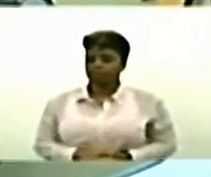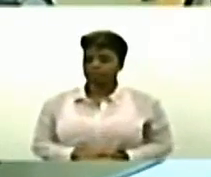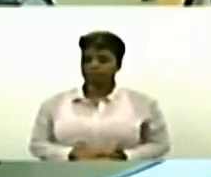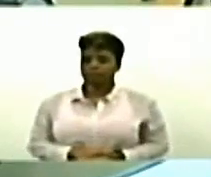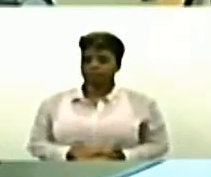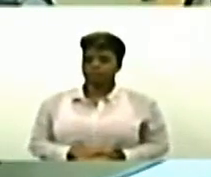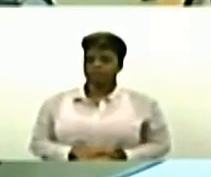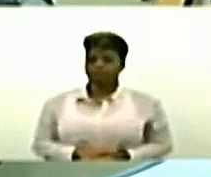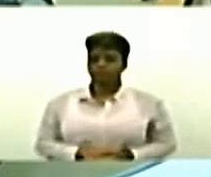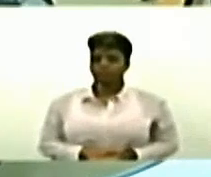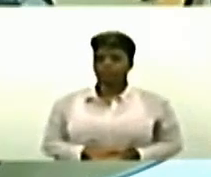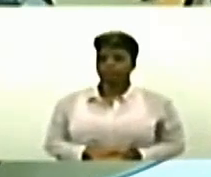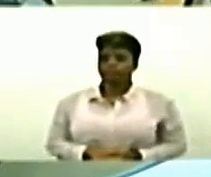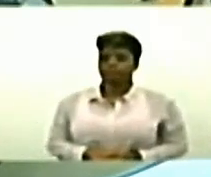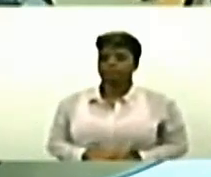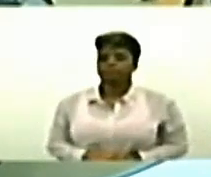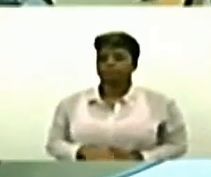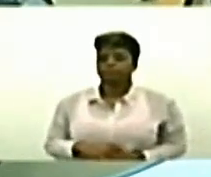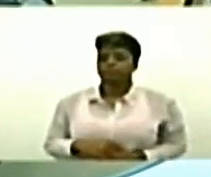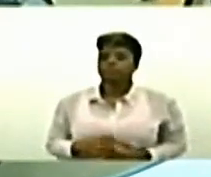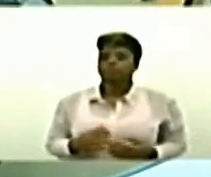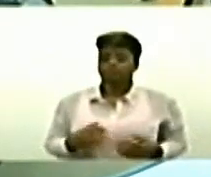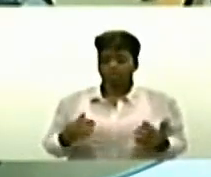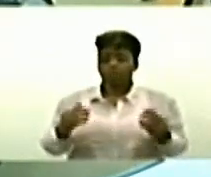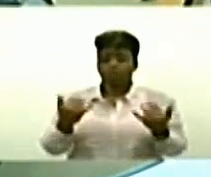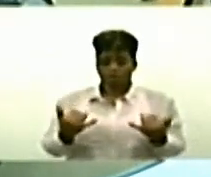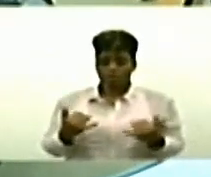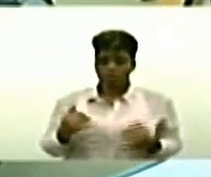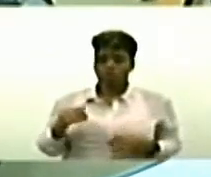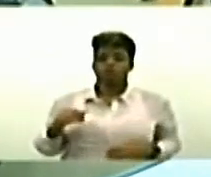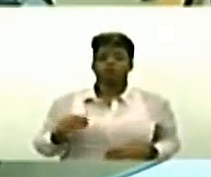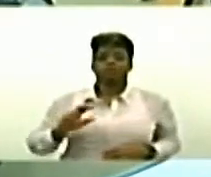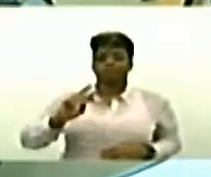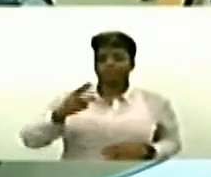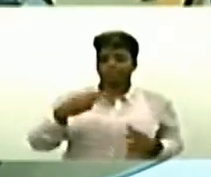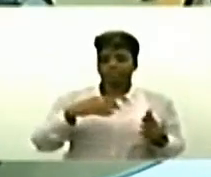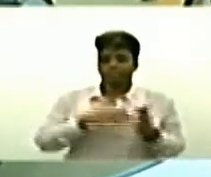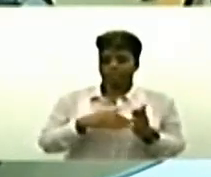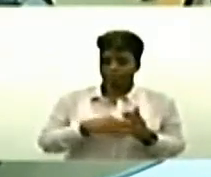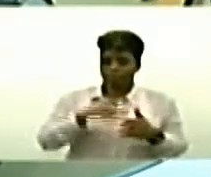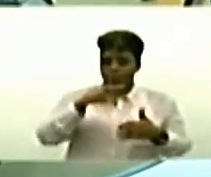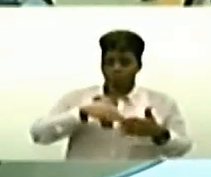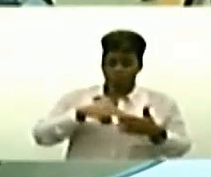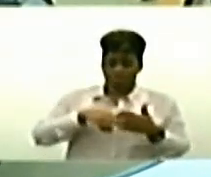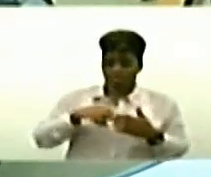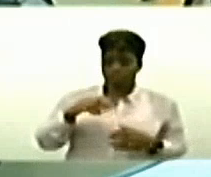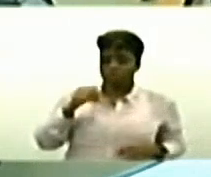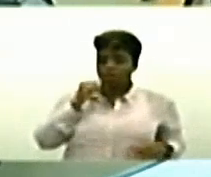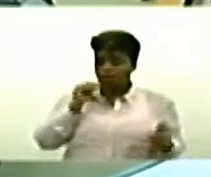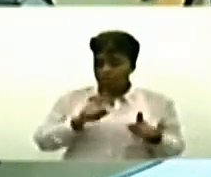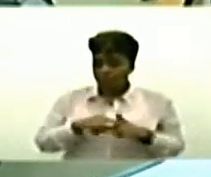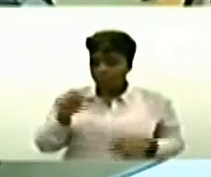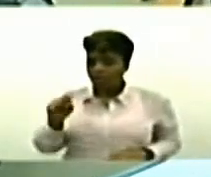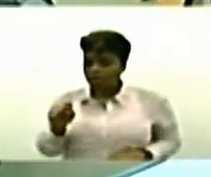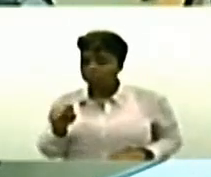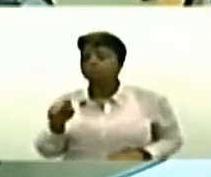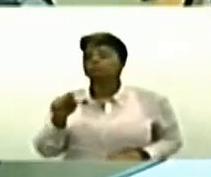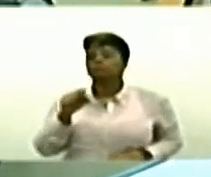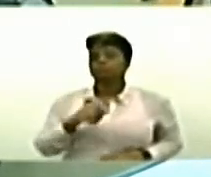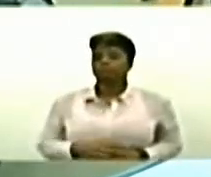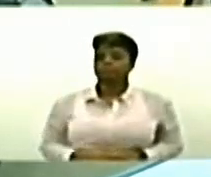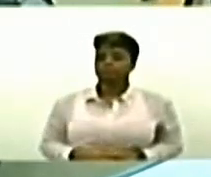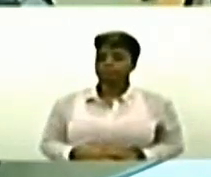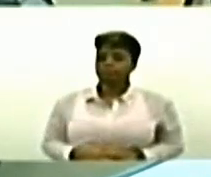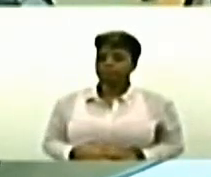Honorable members, the question is that the bill be ready second time. All those who have that opinion say aye. To the contrary view, say